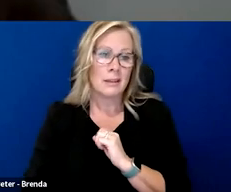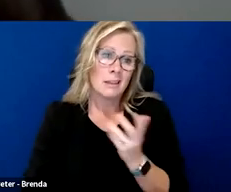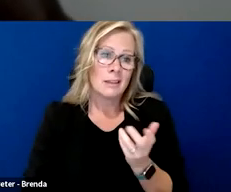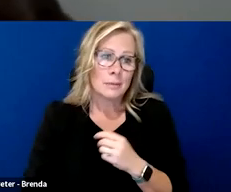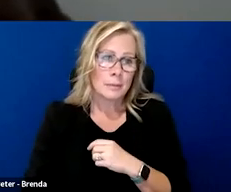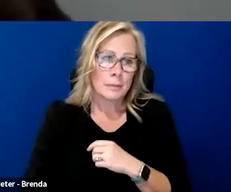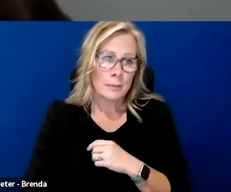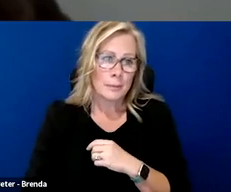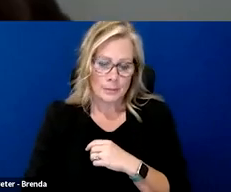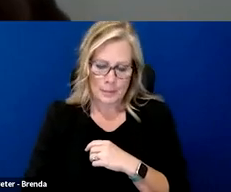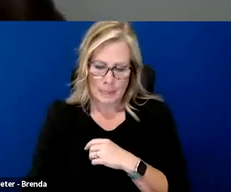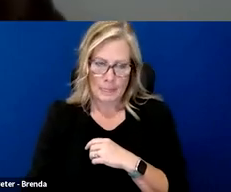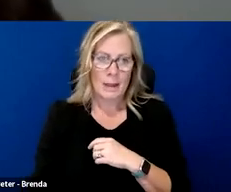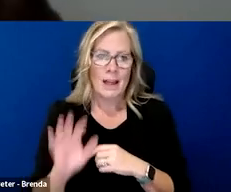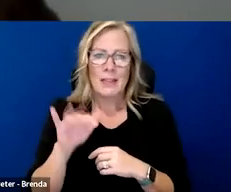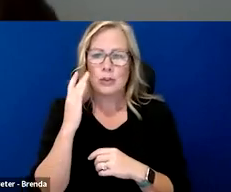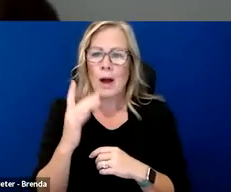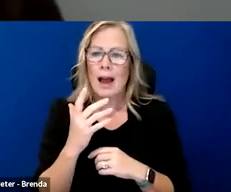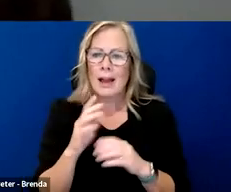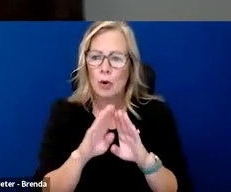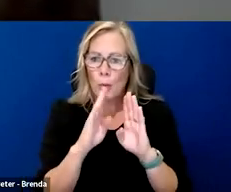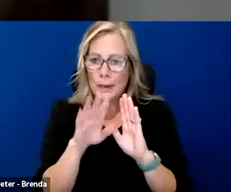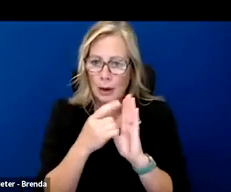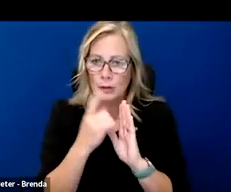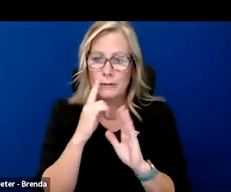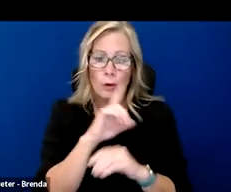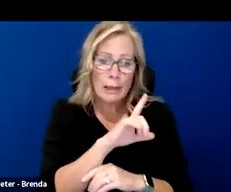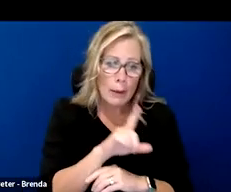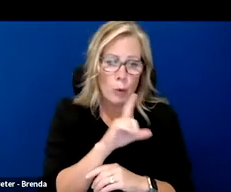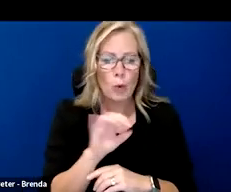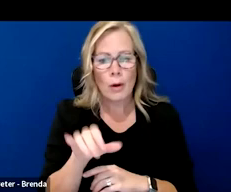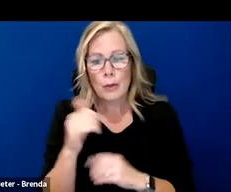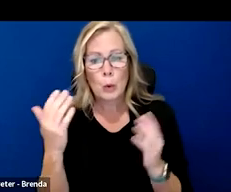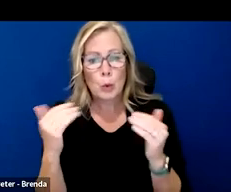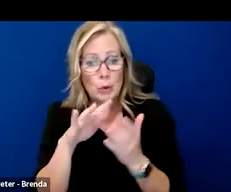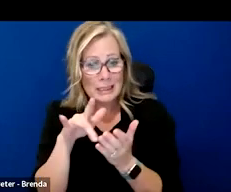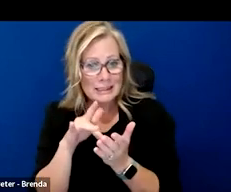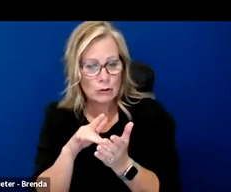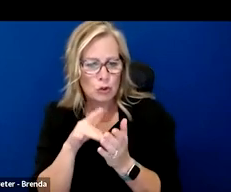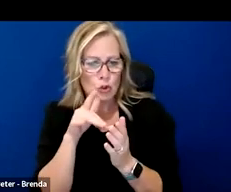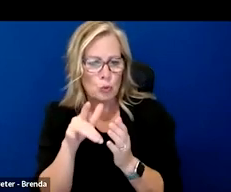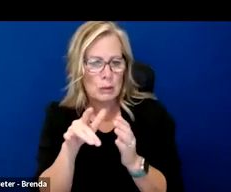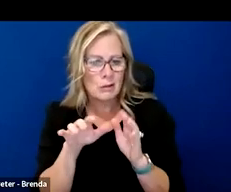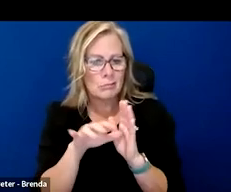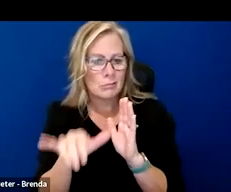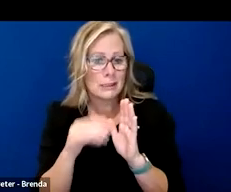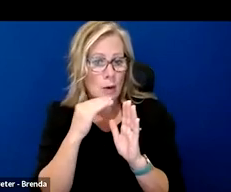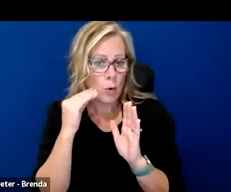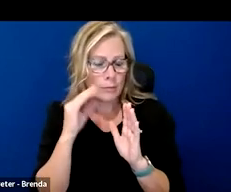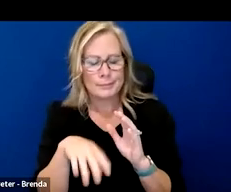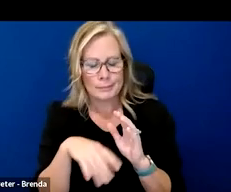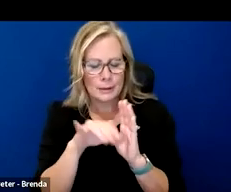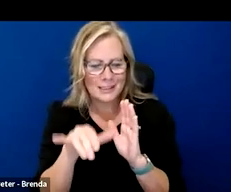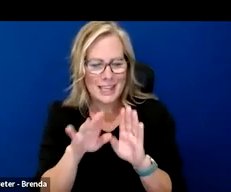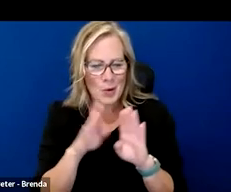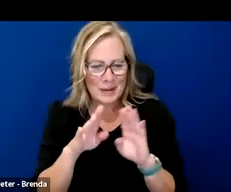that's the critical time we want people to be cooling down. Yeah, anything you want to add there, Dr. Schwandt? Yeah, I think that Sarah